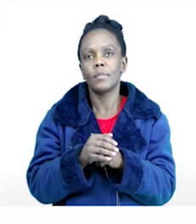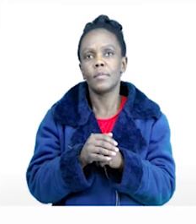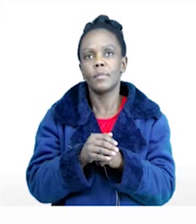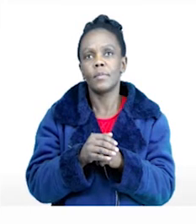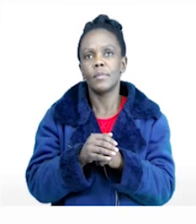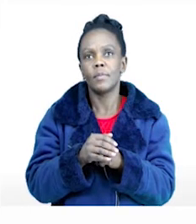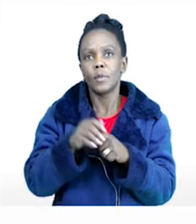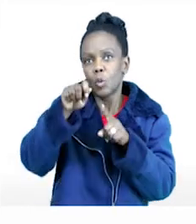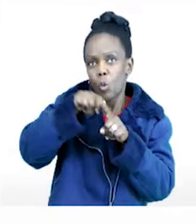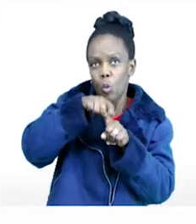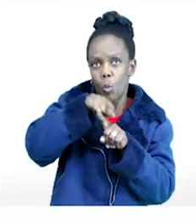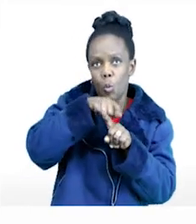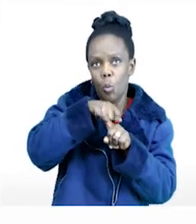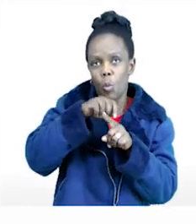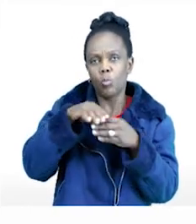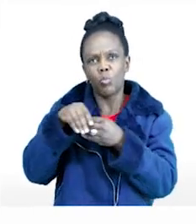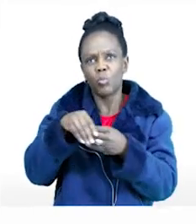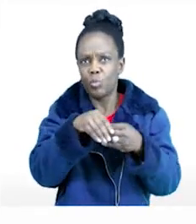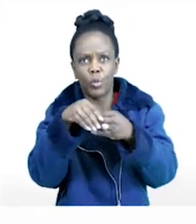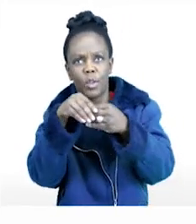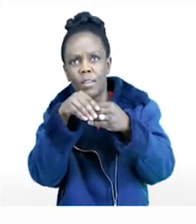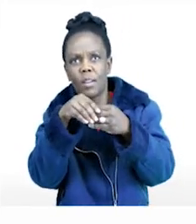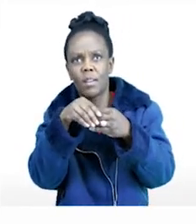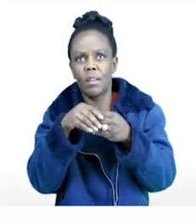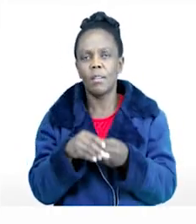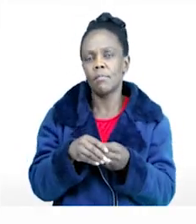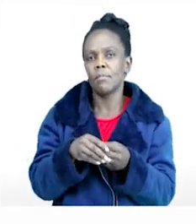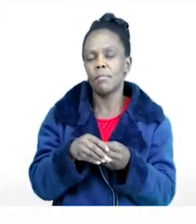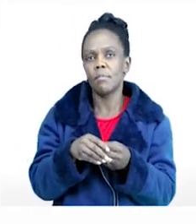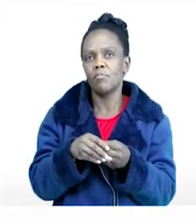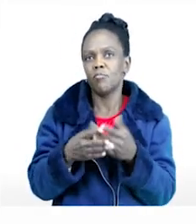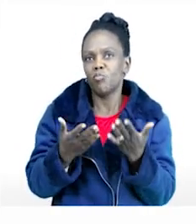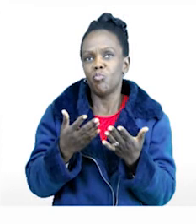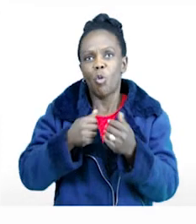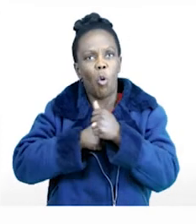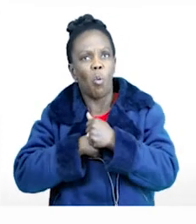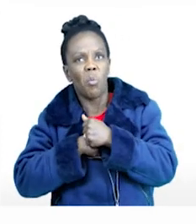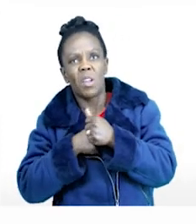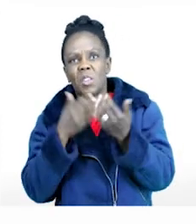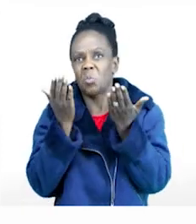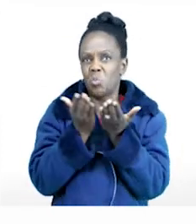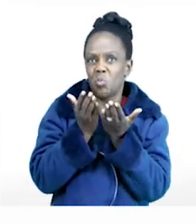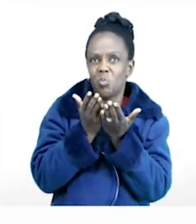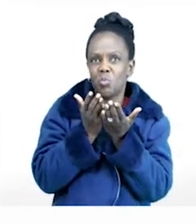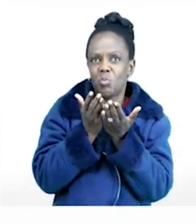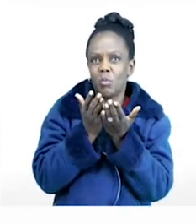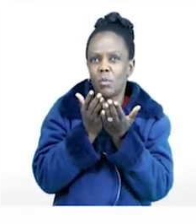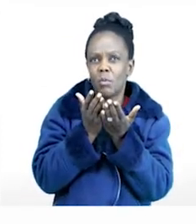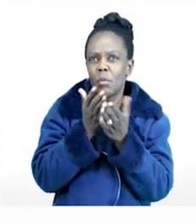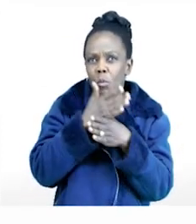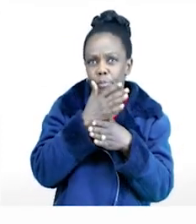a banana to go to mommy or daddy's workplace? No,